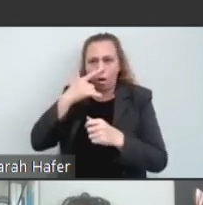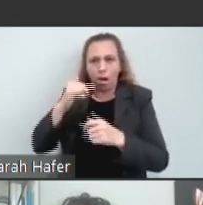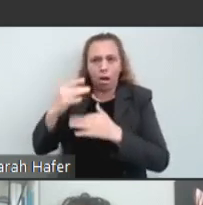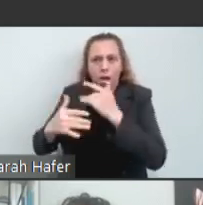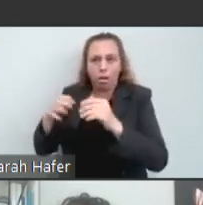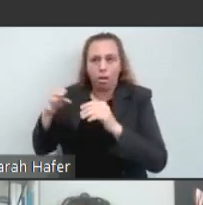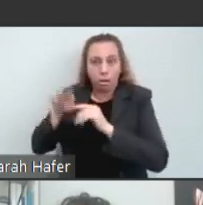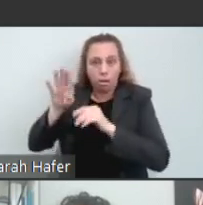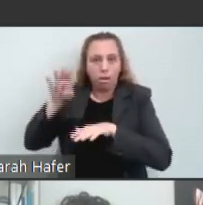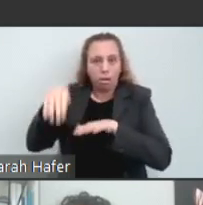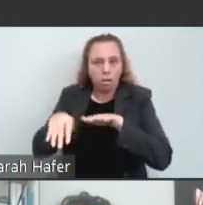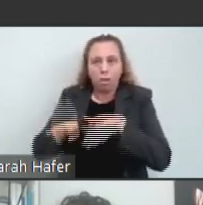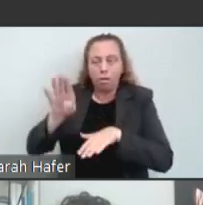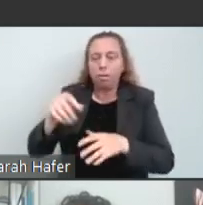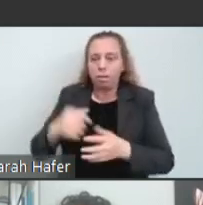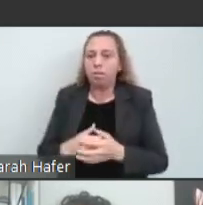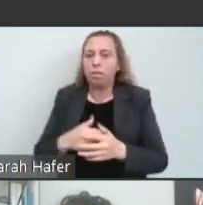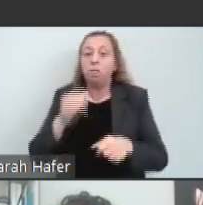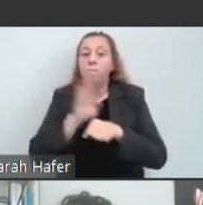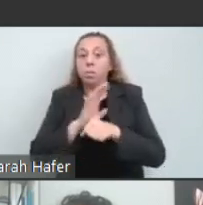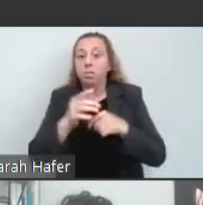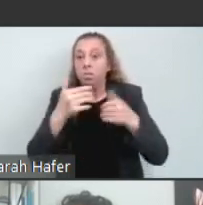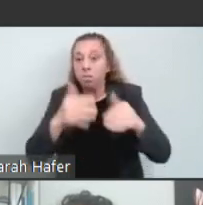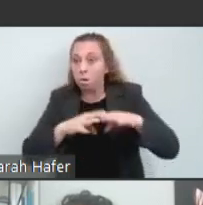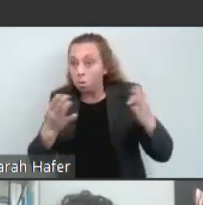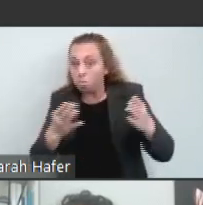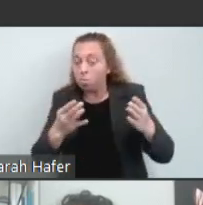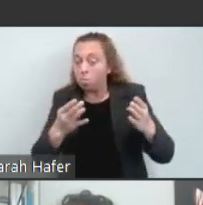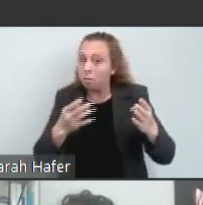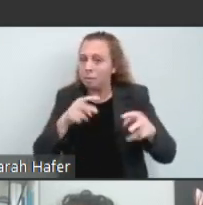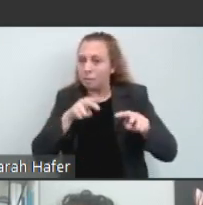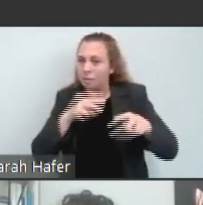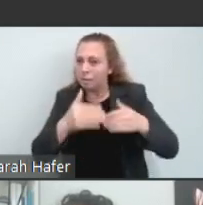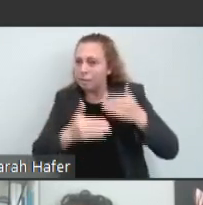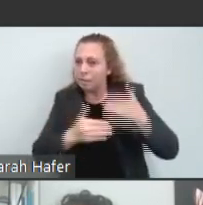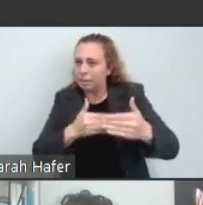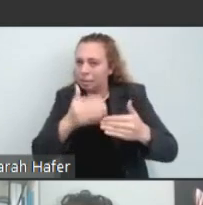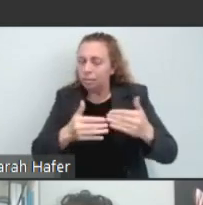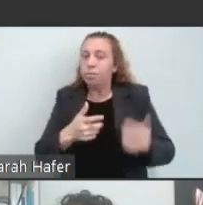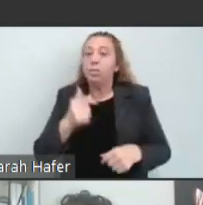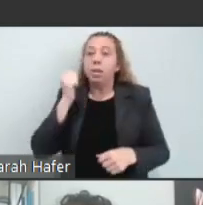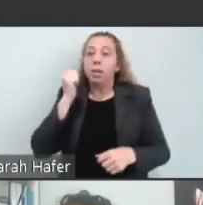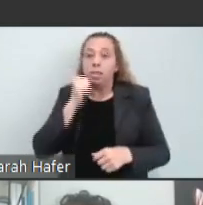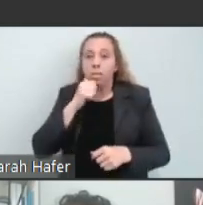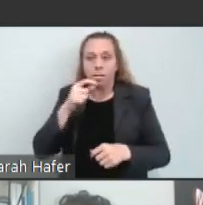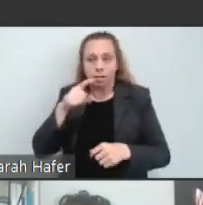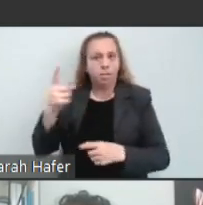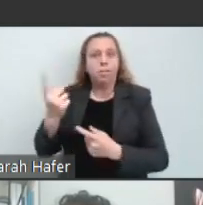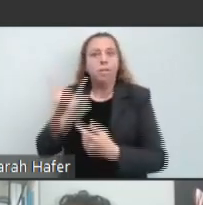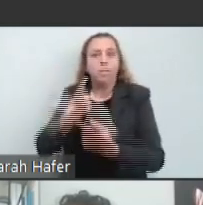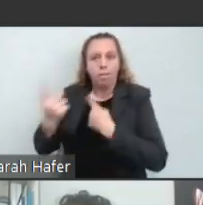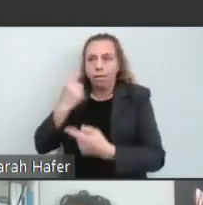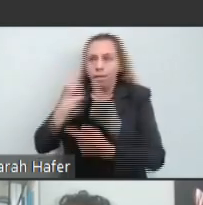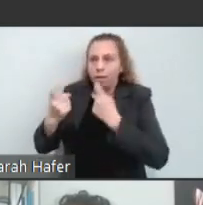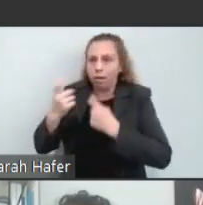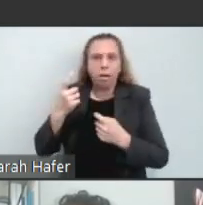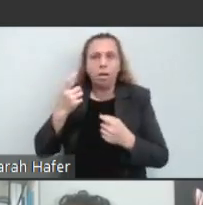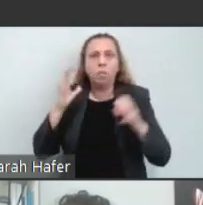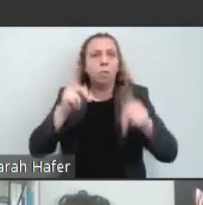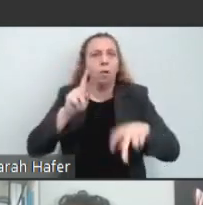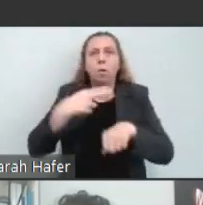activities. Every day, people are asking me, when are we going to get back to normal? But the reality is, until we have a widely